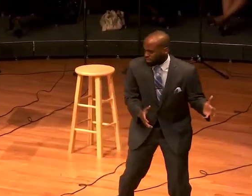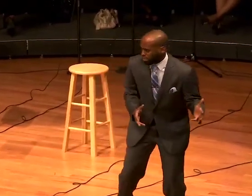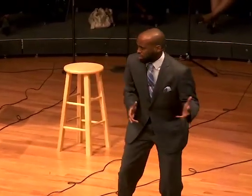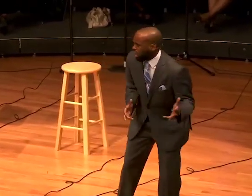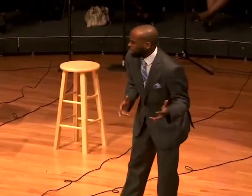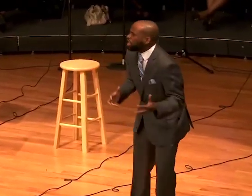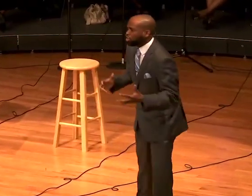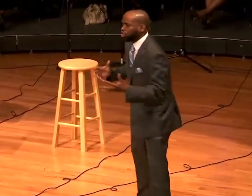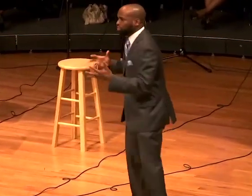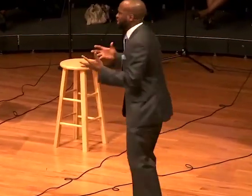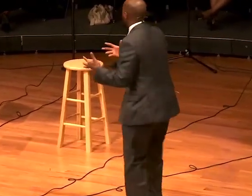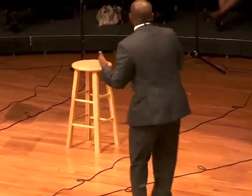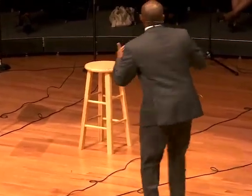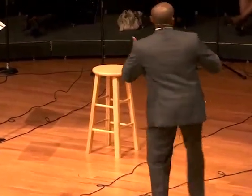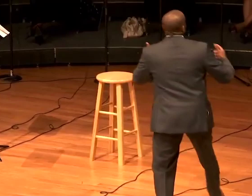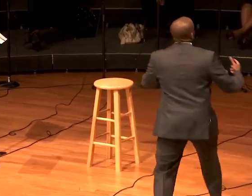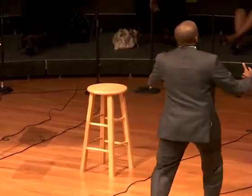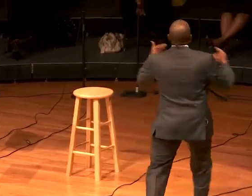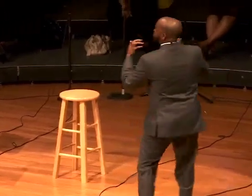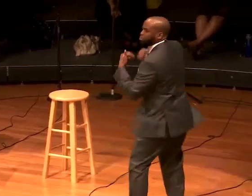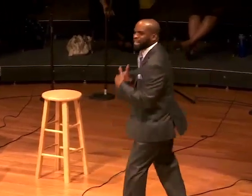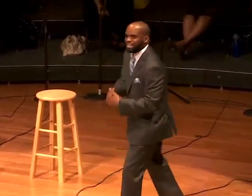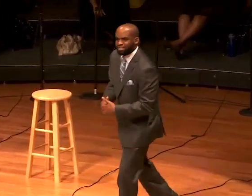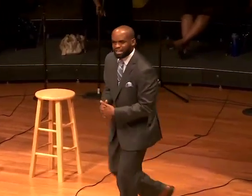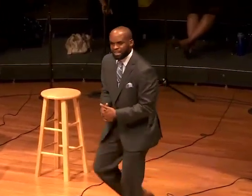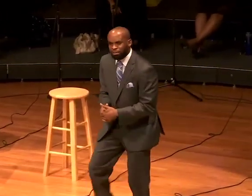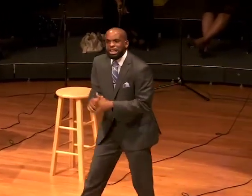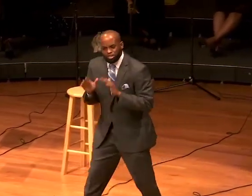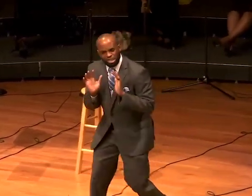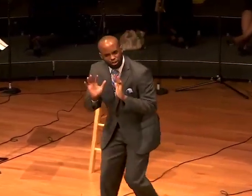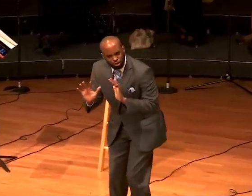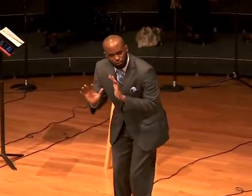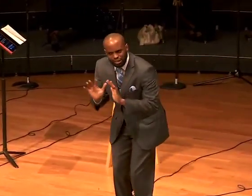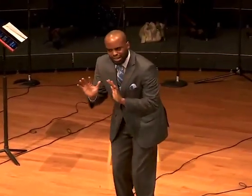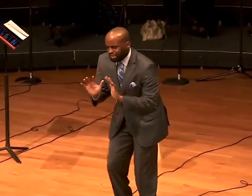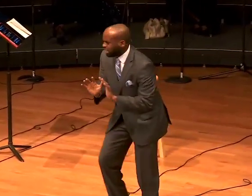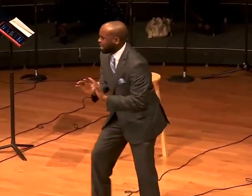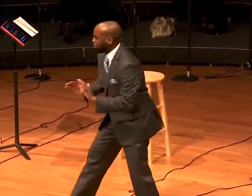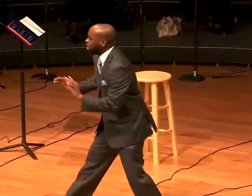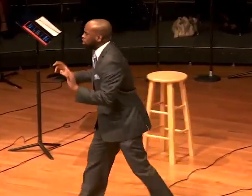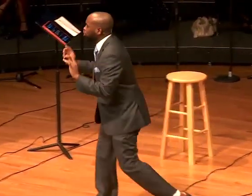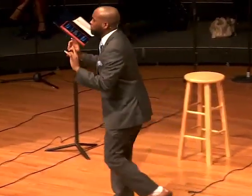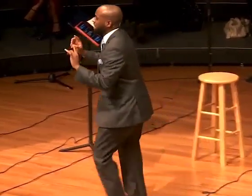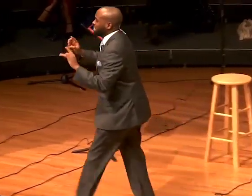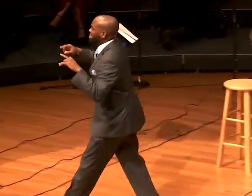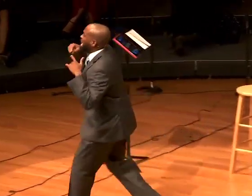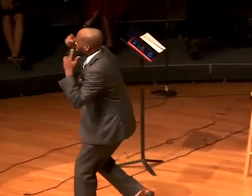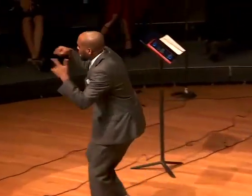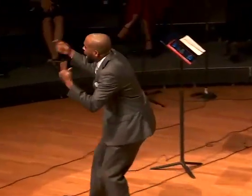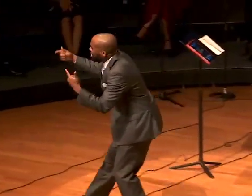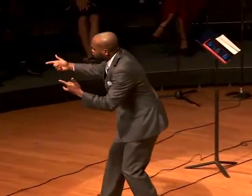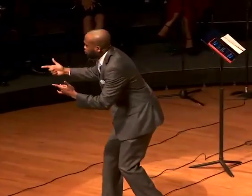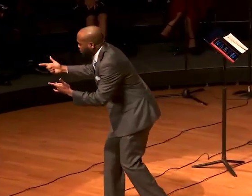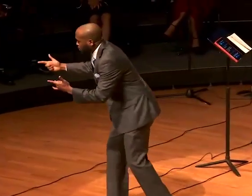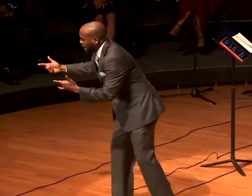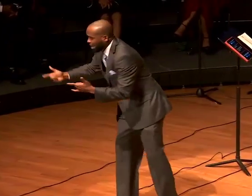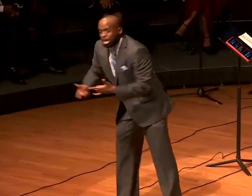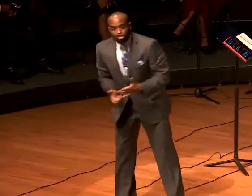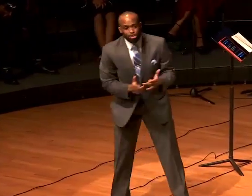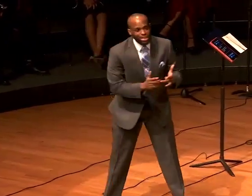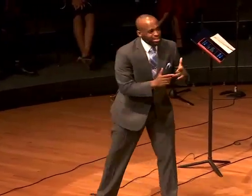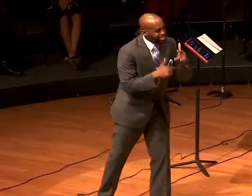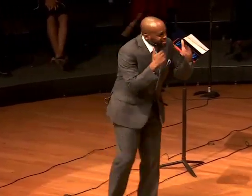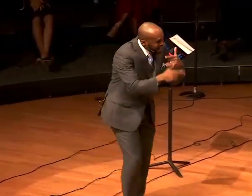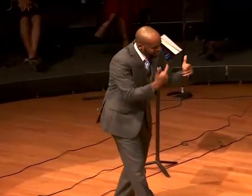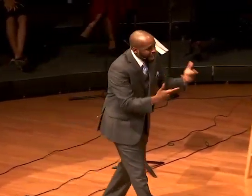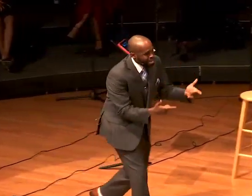of service to talk? Do you need us to take you off of praise team so that you can really get it together? Do you need us not to ask you to pray?